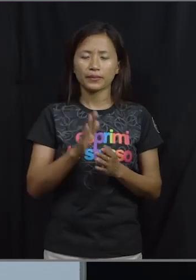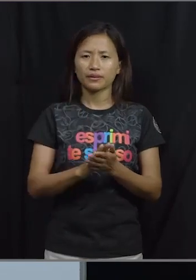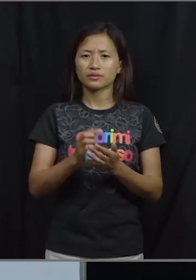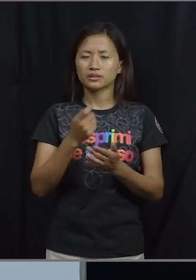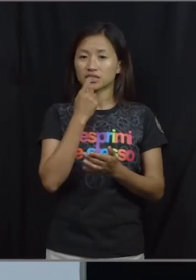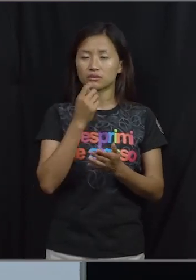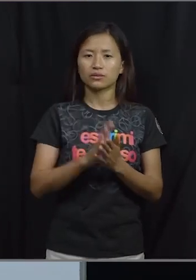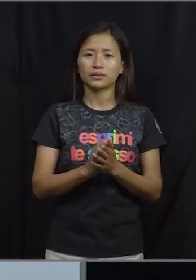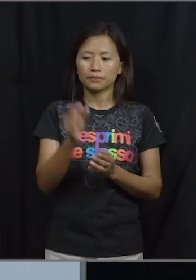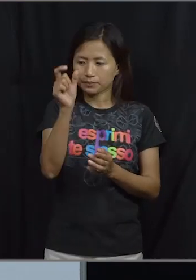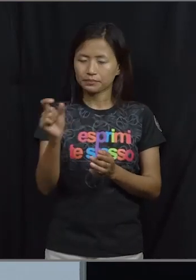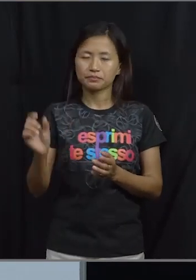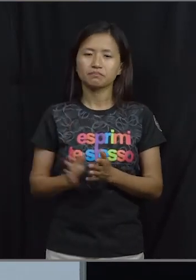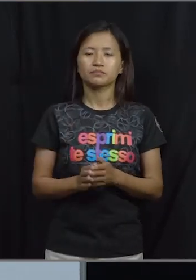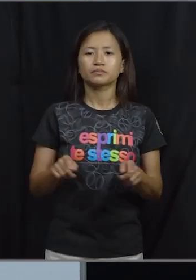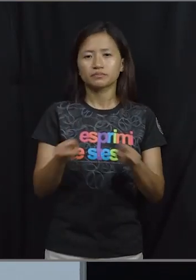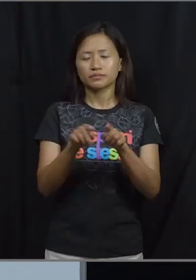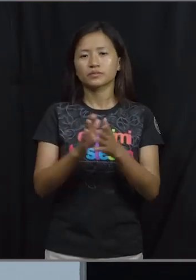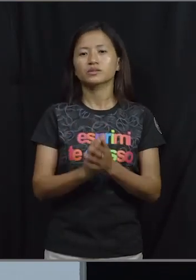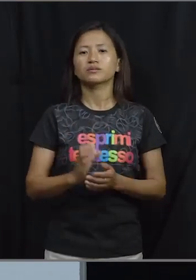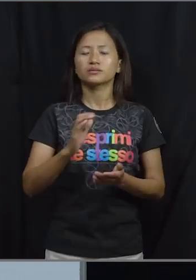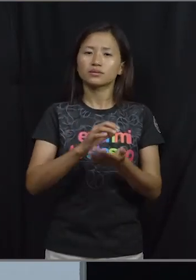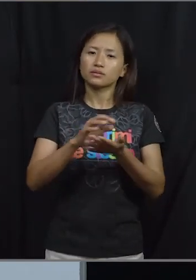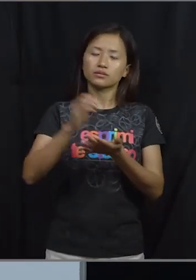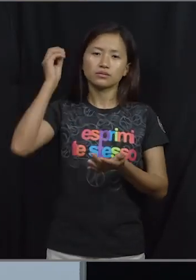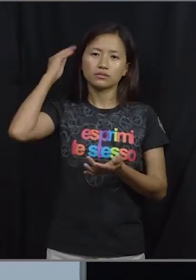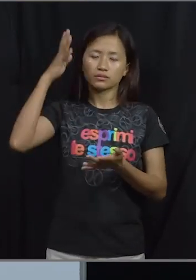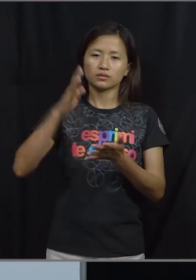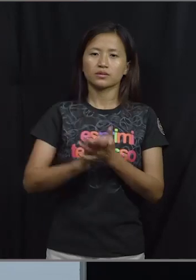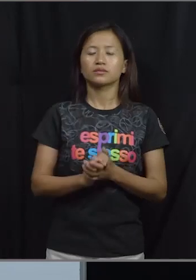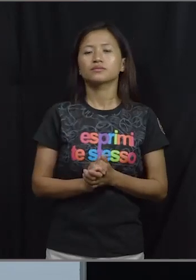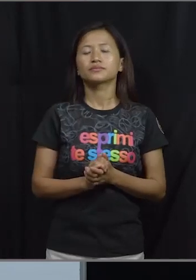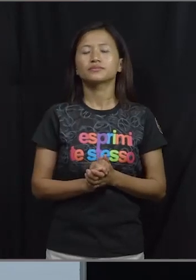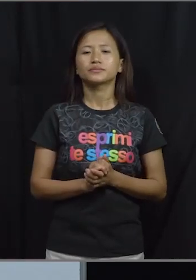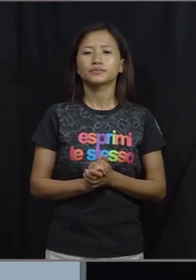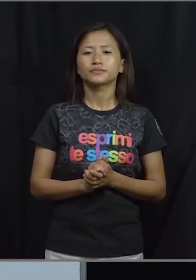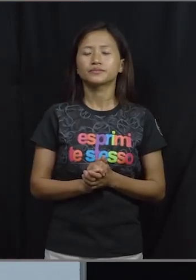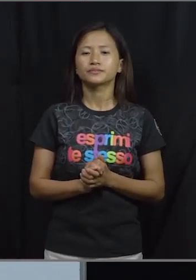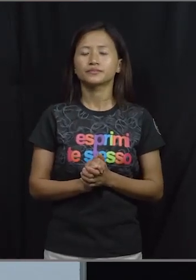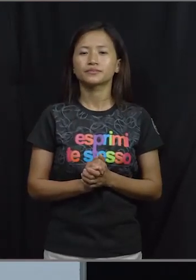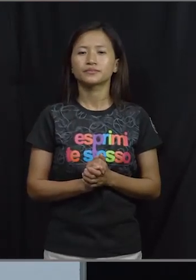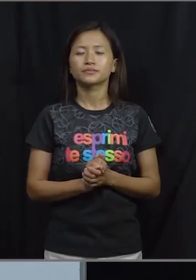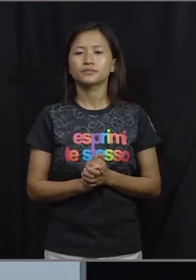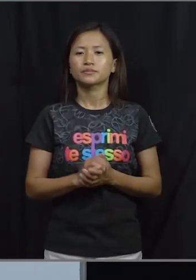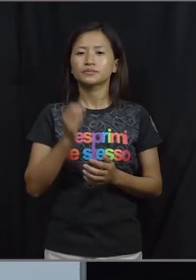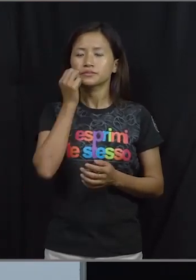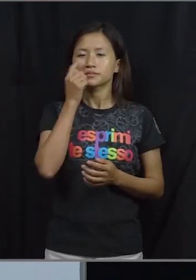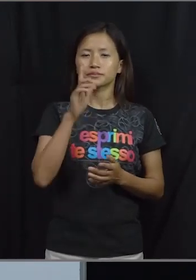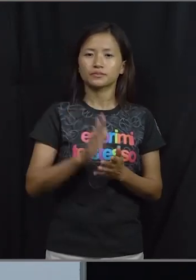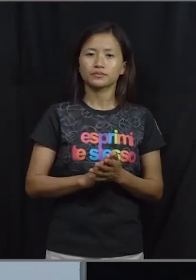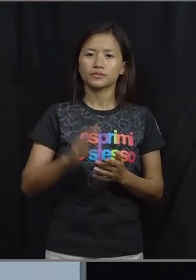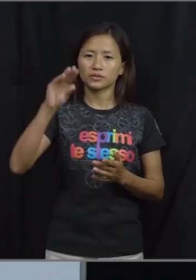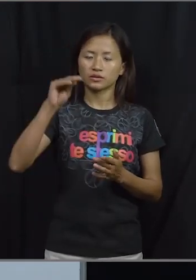the same, isn't it? So that is the concept of like begets like. Okay, so as the parents,